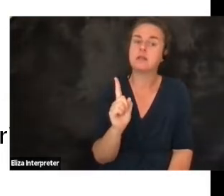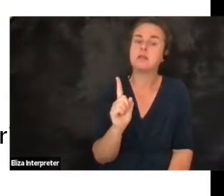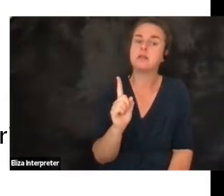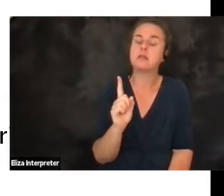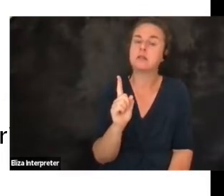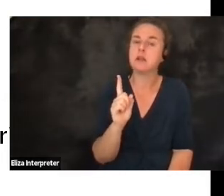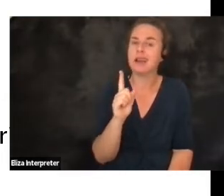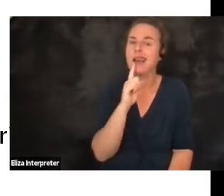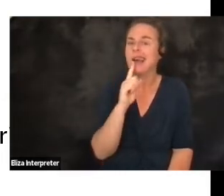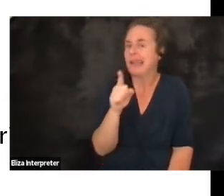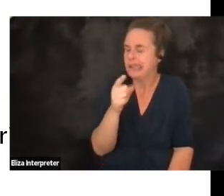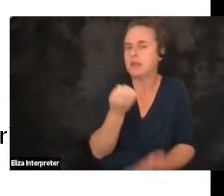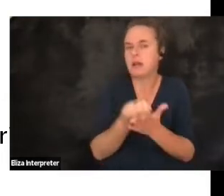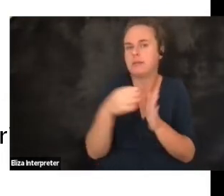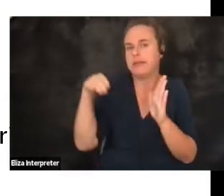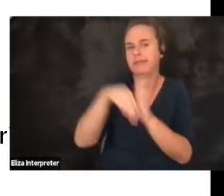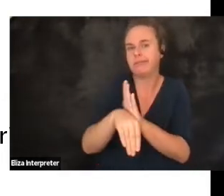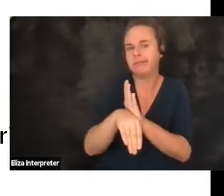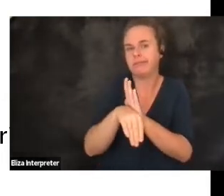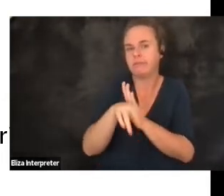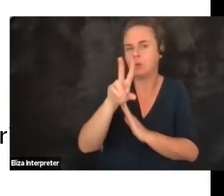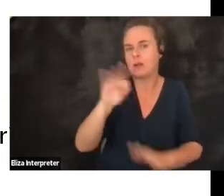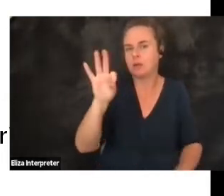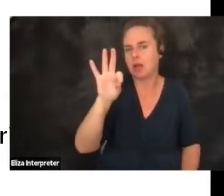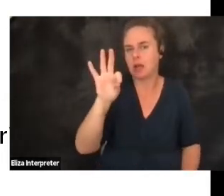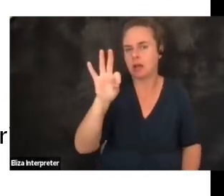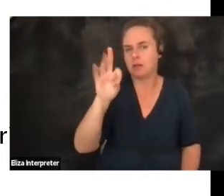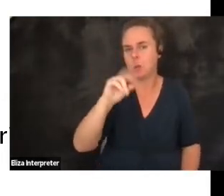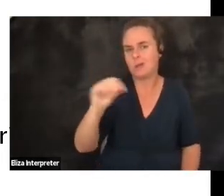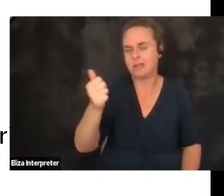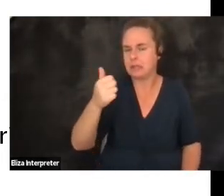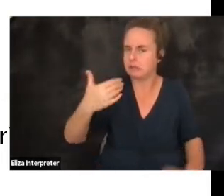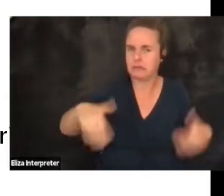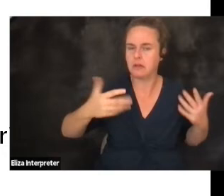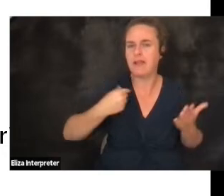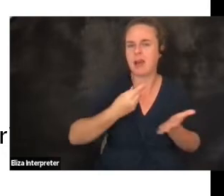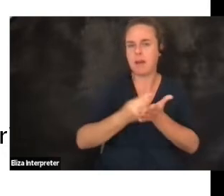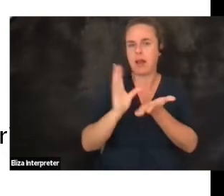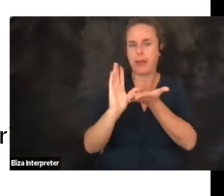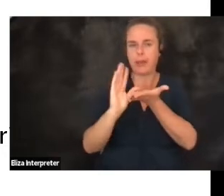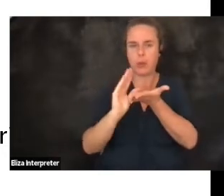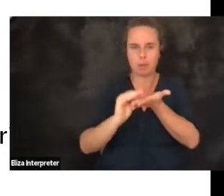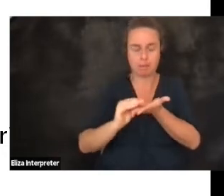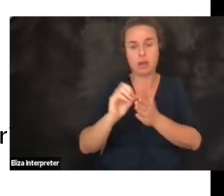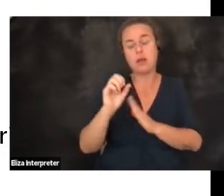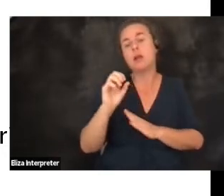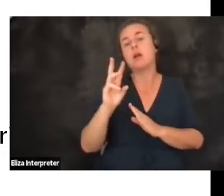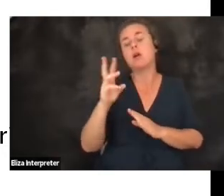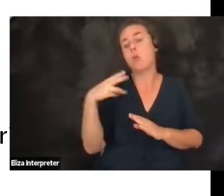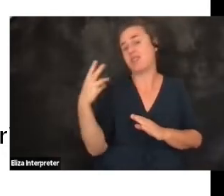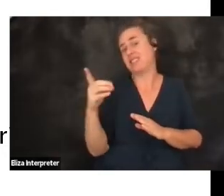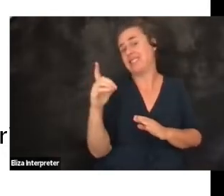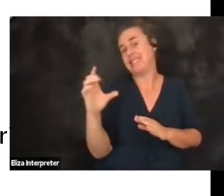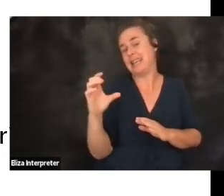the recession in 2009 and 2010. Washington State has no income tax, so that